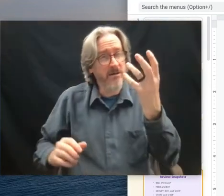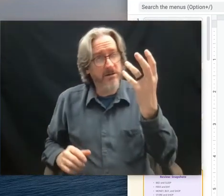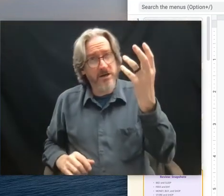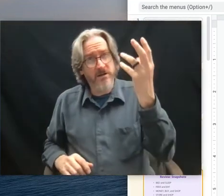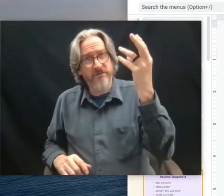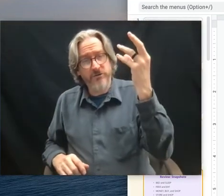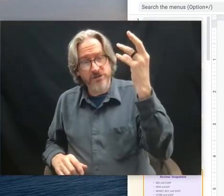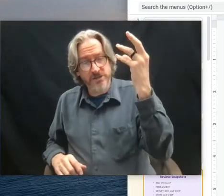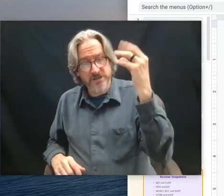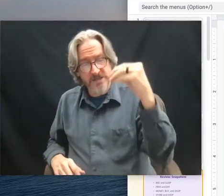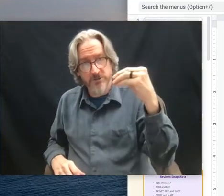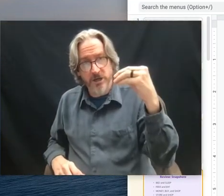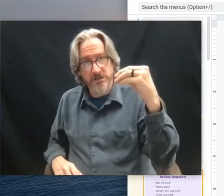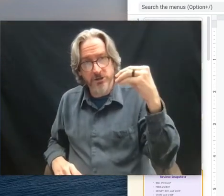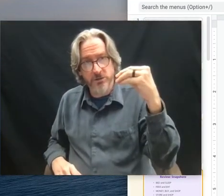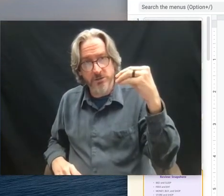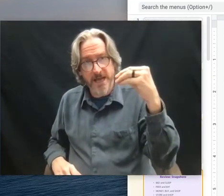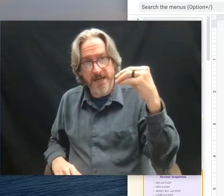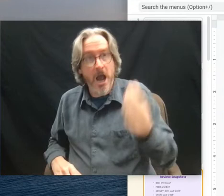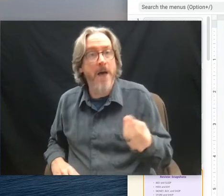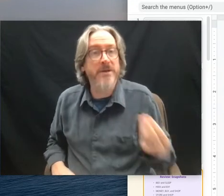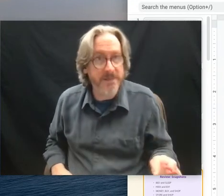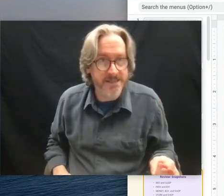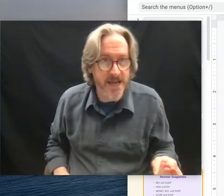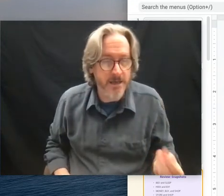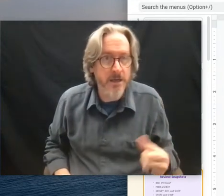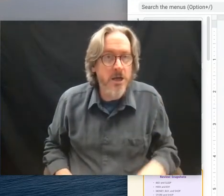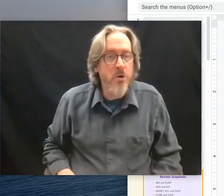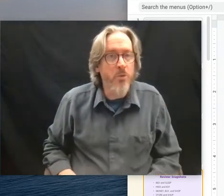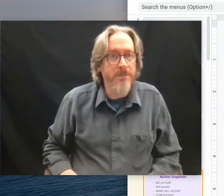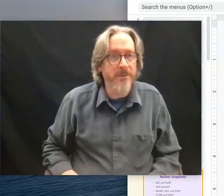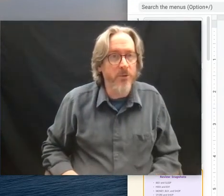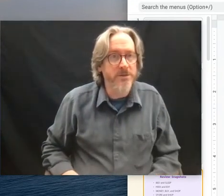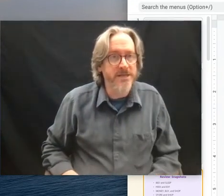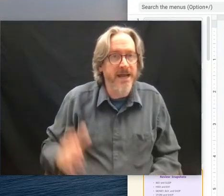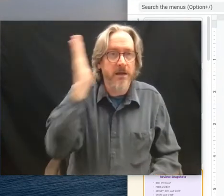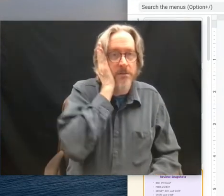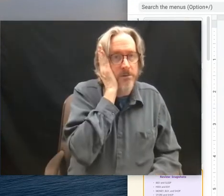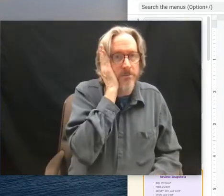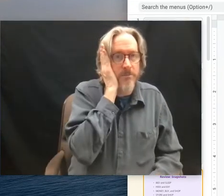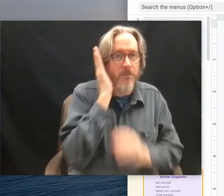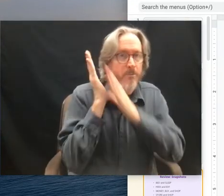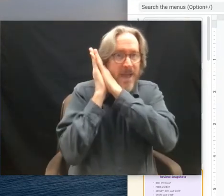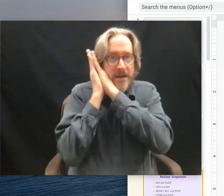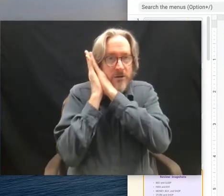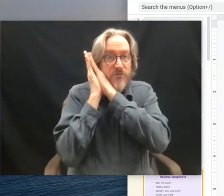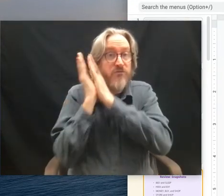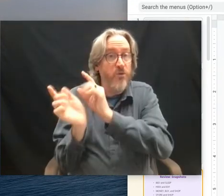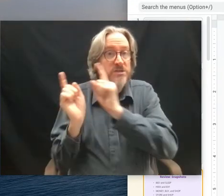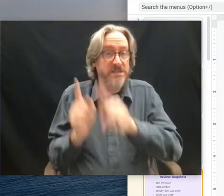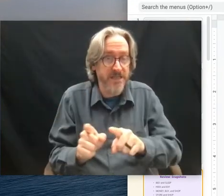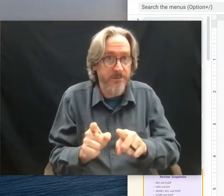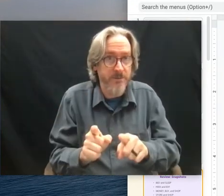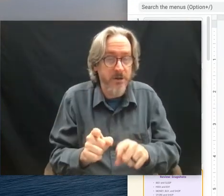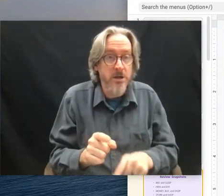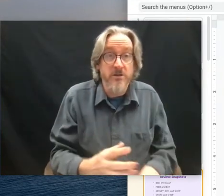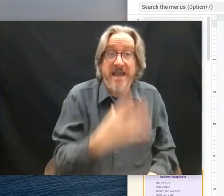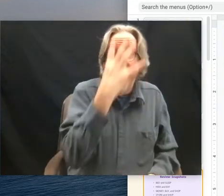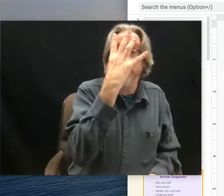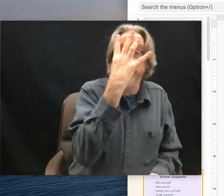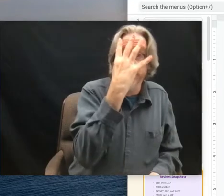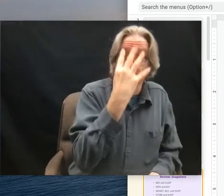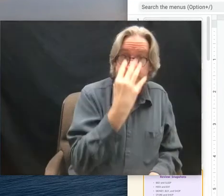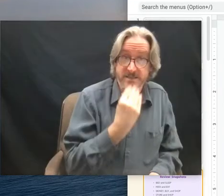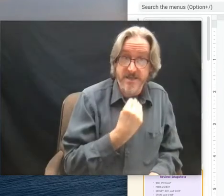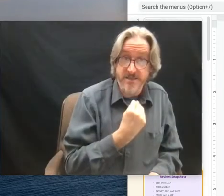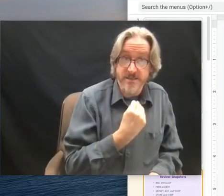And the first of the snapshots shows a common mistake where people will say bed for sleep. The